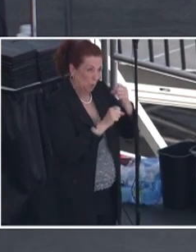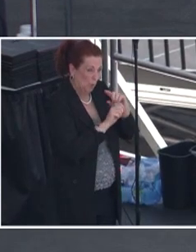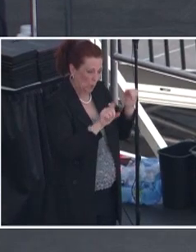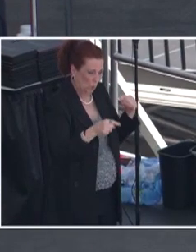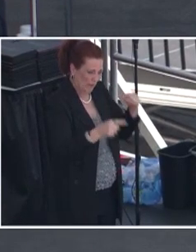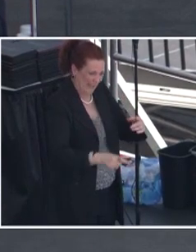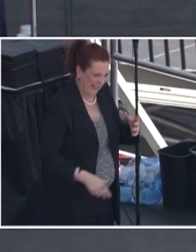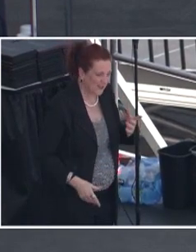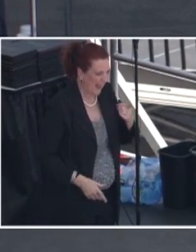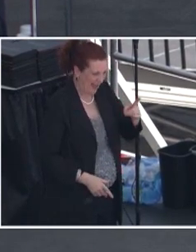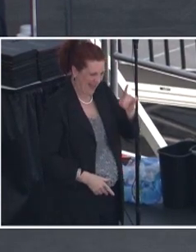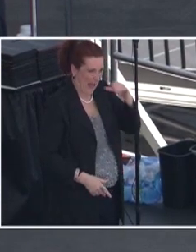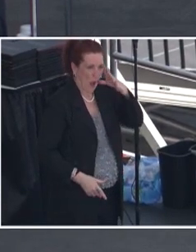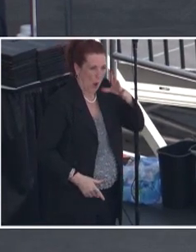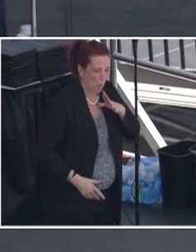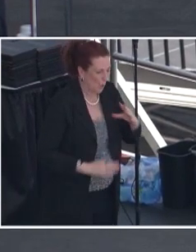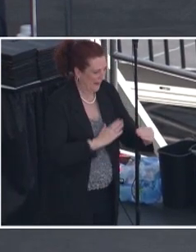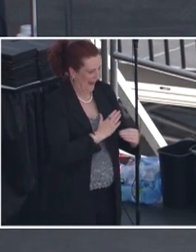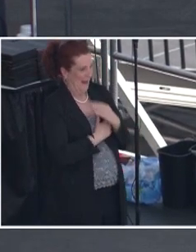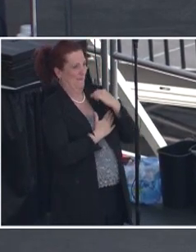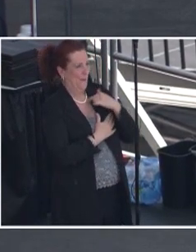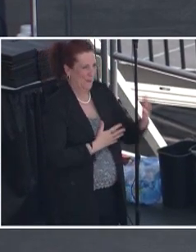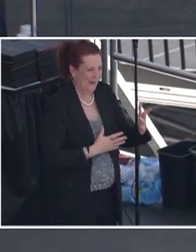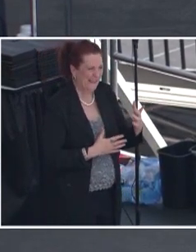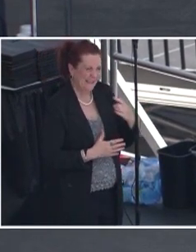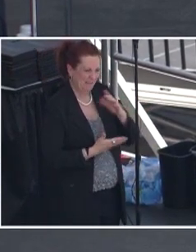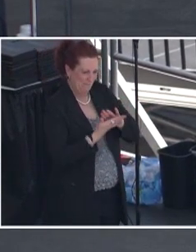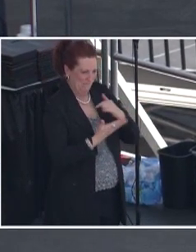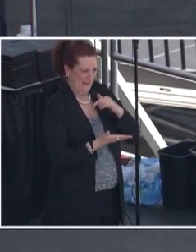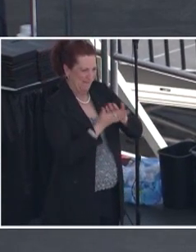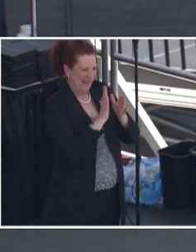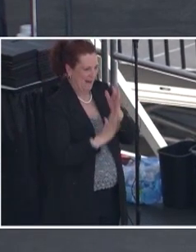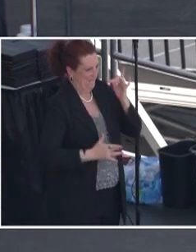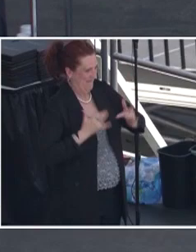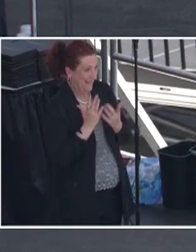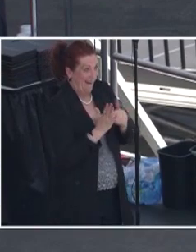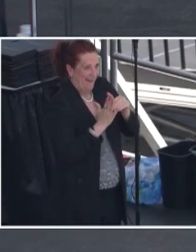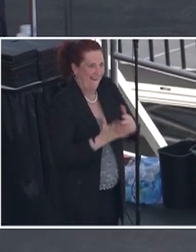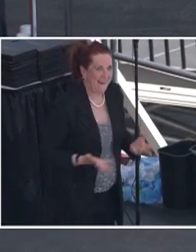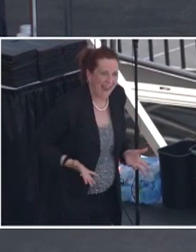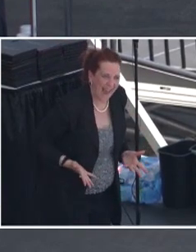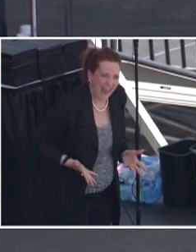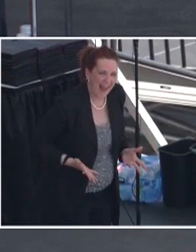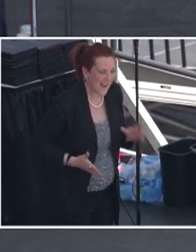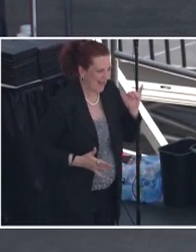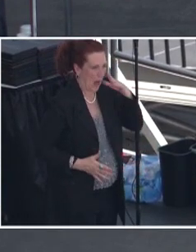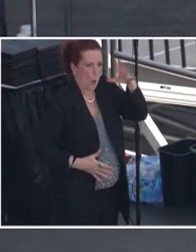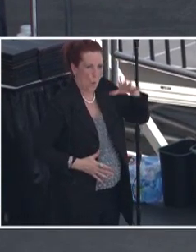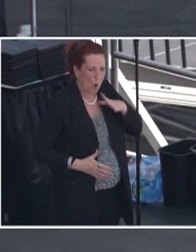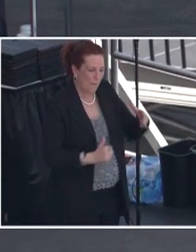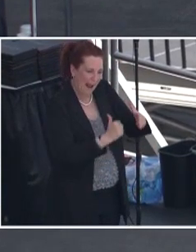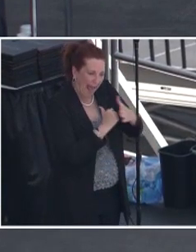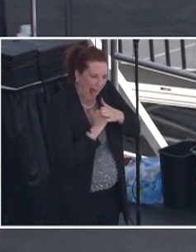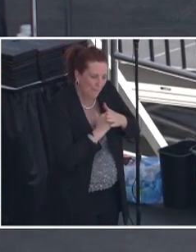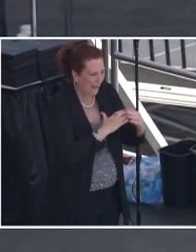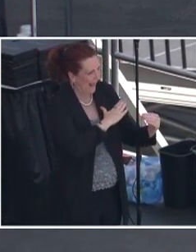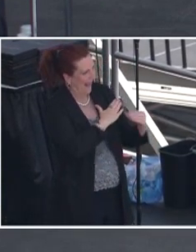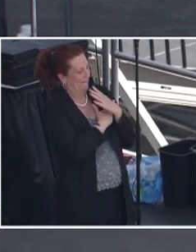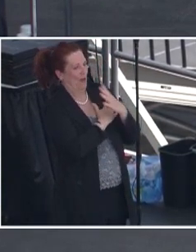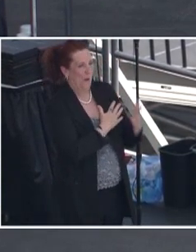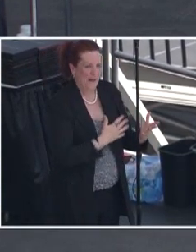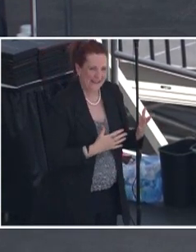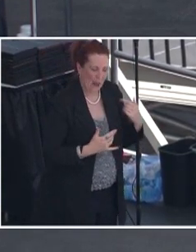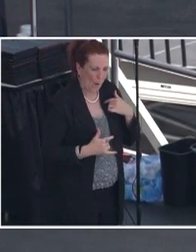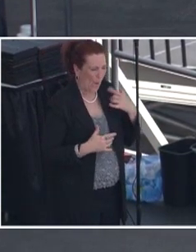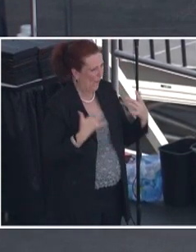spark back into my life. Her gentle guidance and support renewed my enthusiasm for